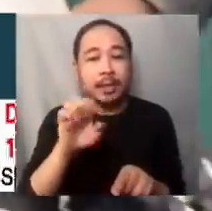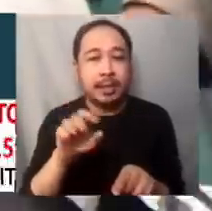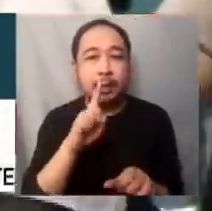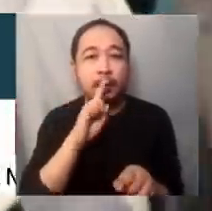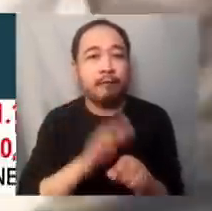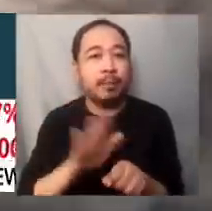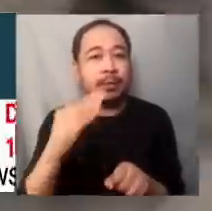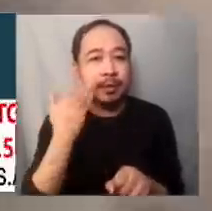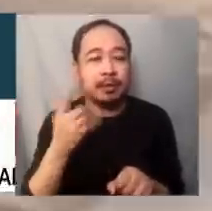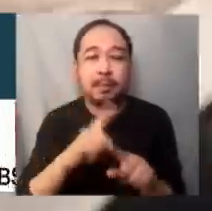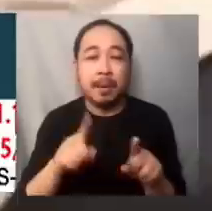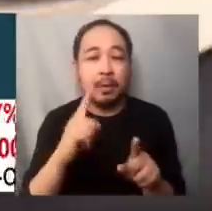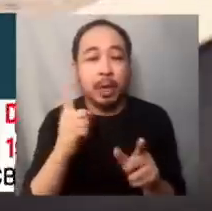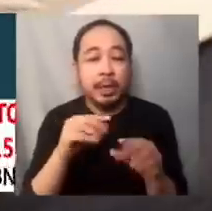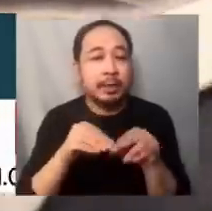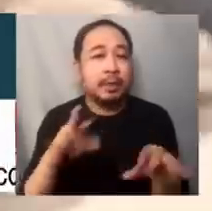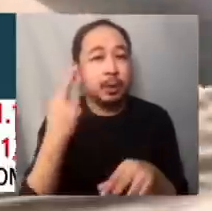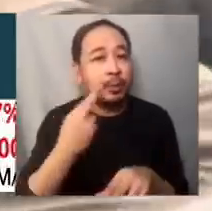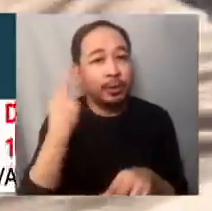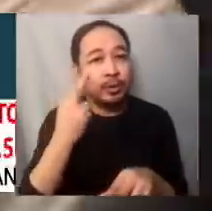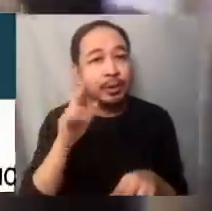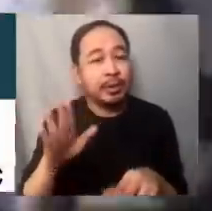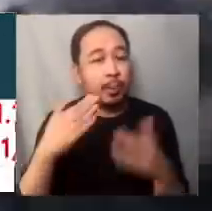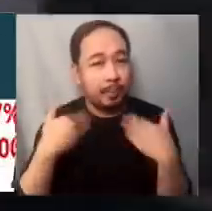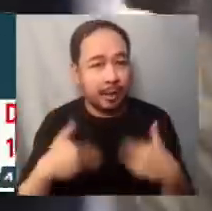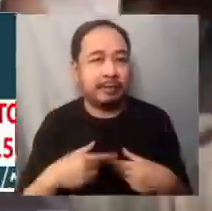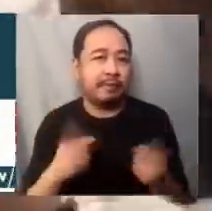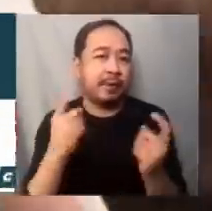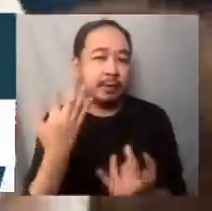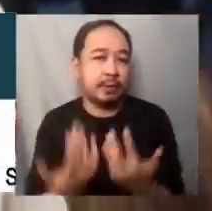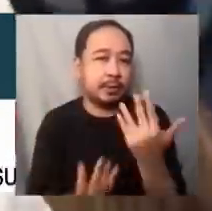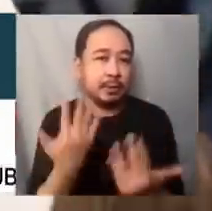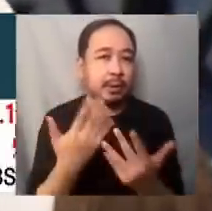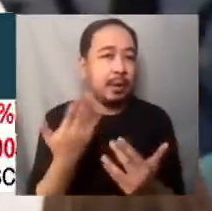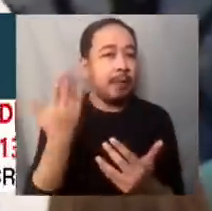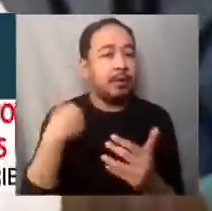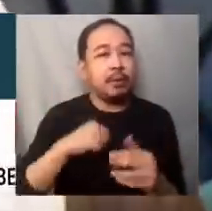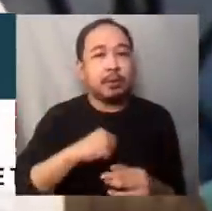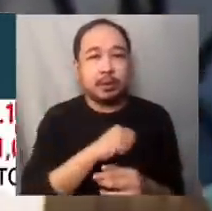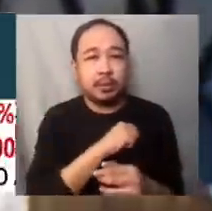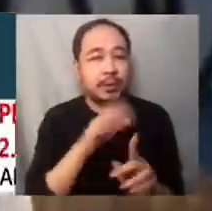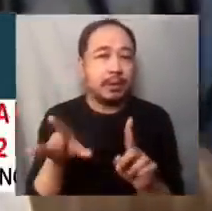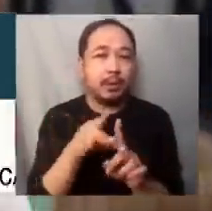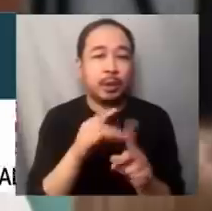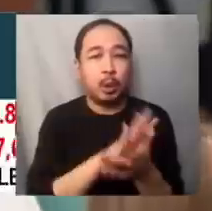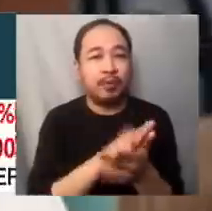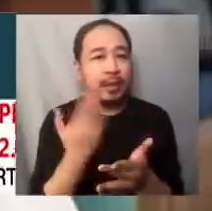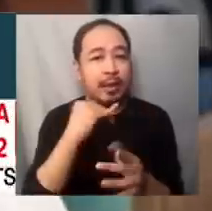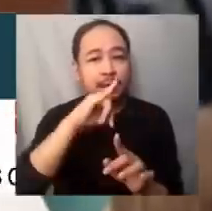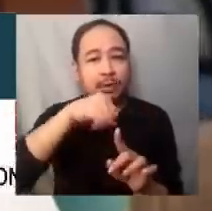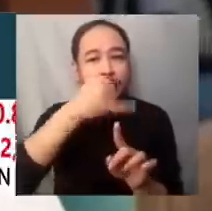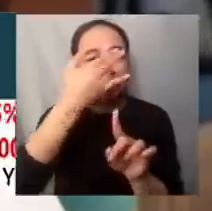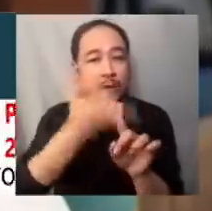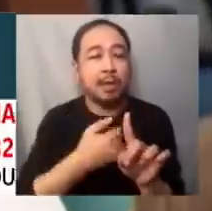did not reveal the cause. His body was immediately cremated. The former lawmaker contracted COVID last July but recovered after several